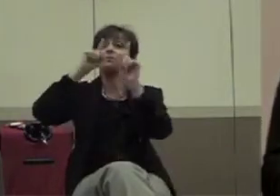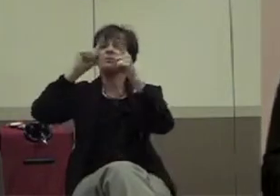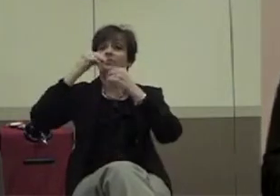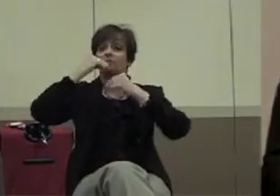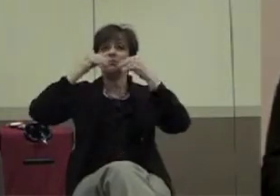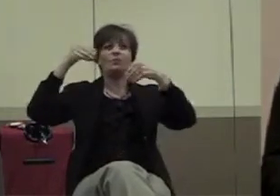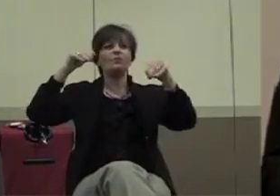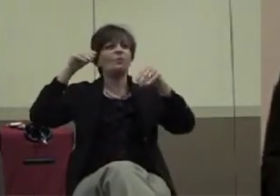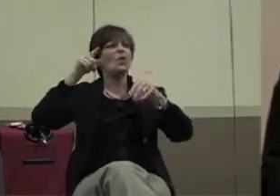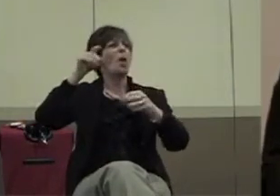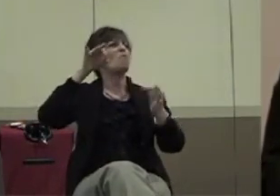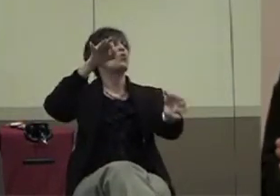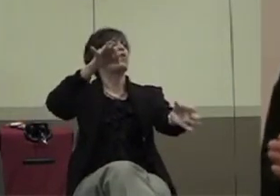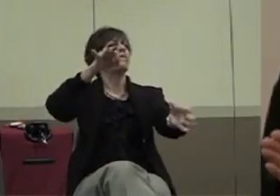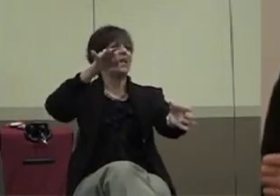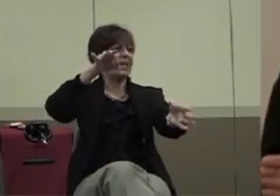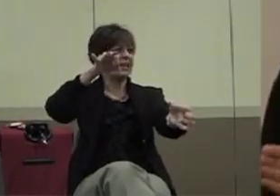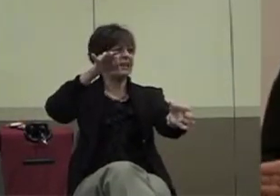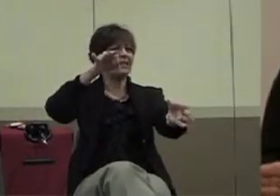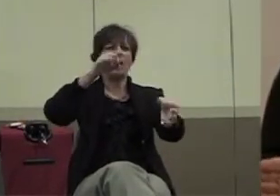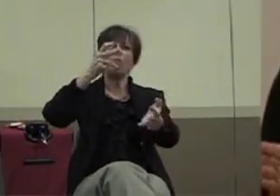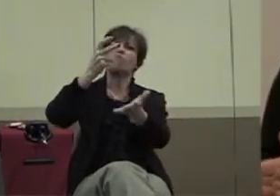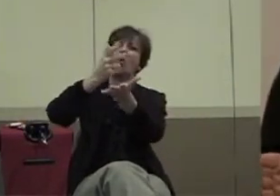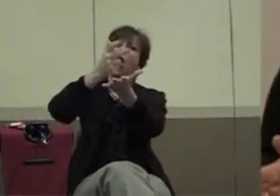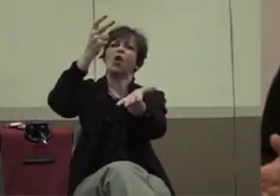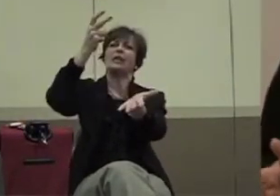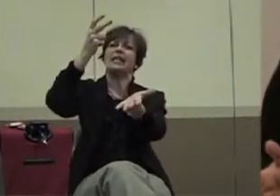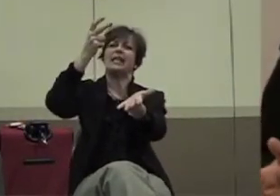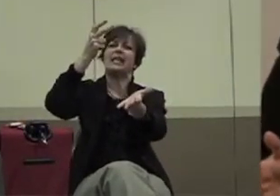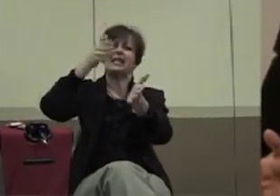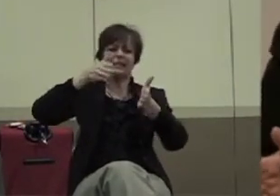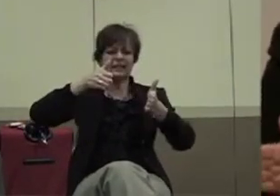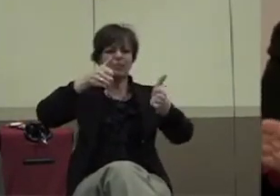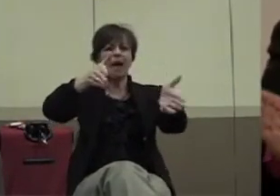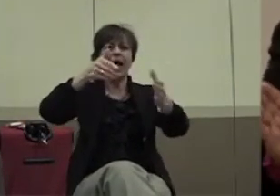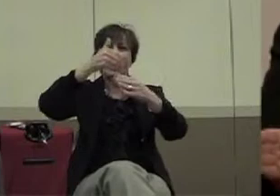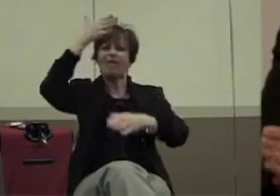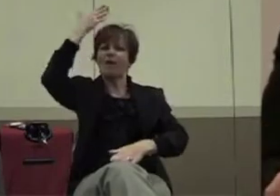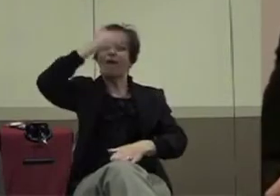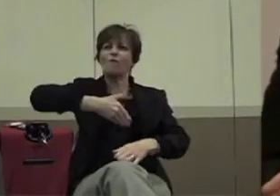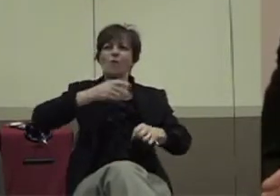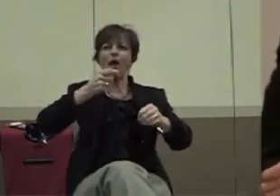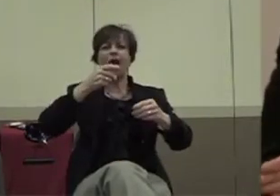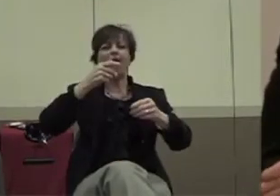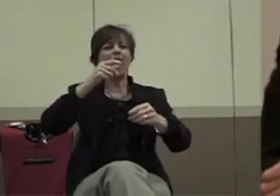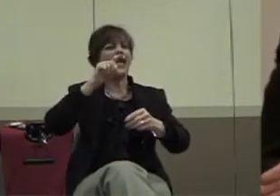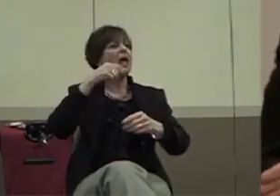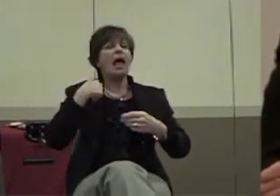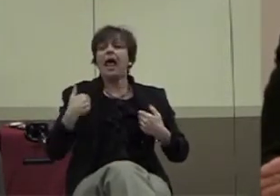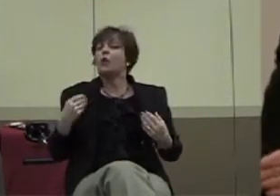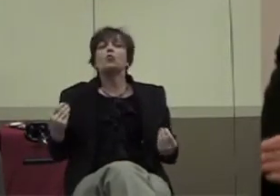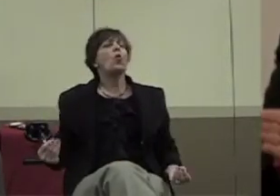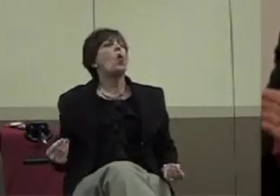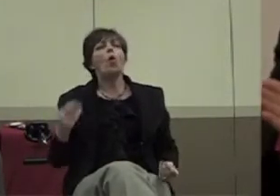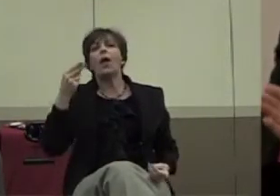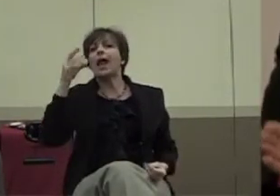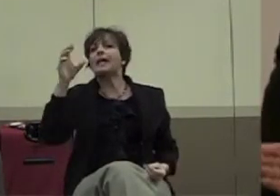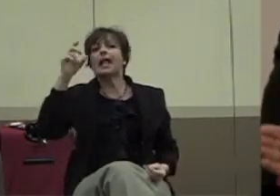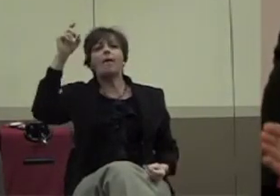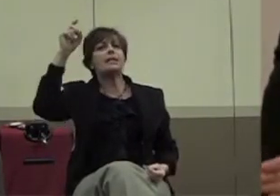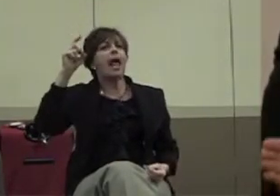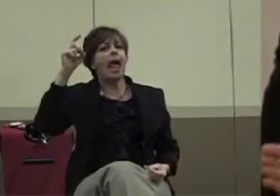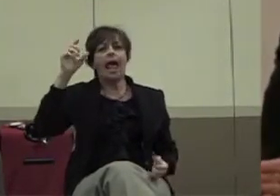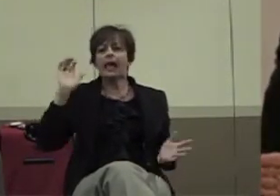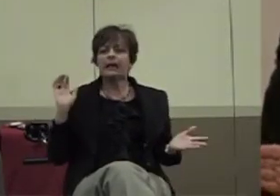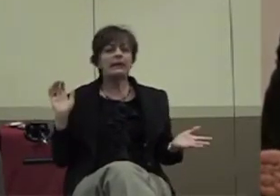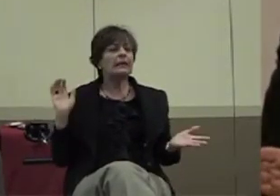perfect prime parking spot right in the front row, and I did not have a handicap tag, and I was not going to use it even if I had had one. And I saw